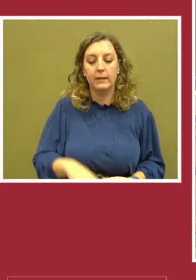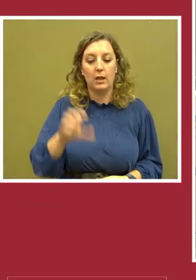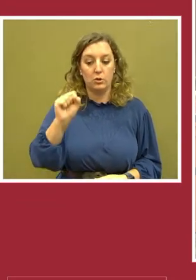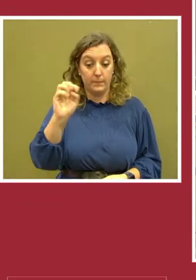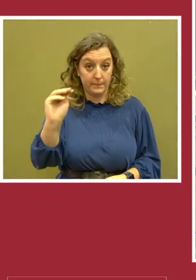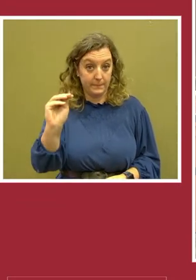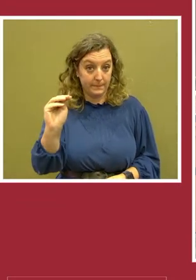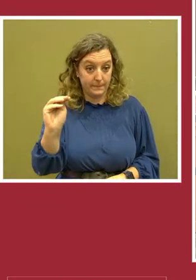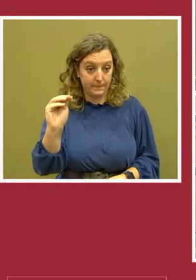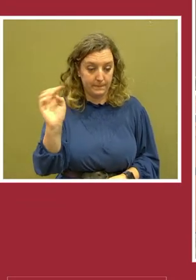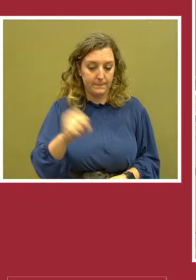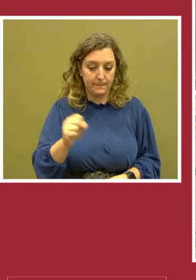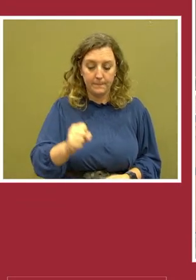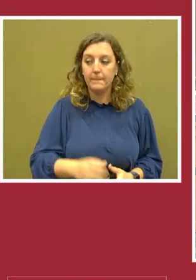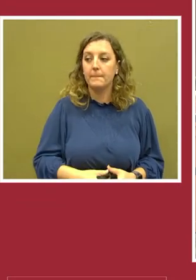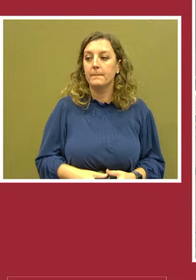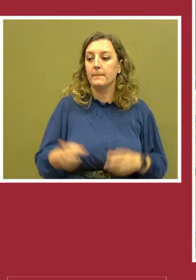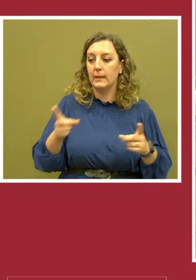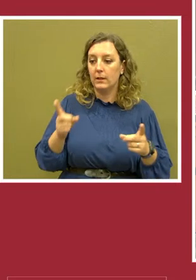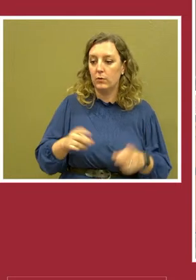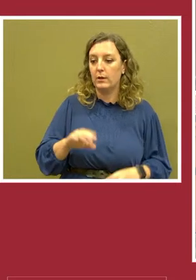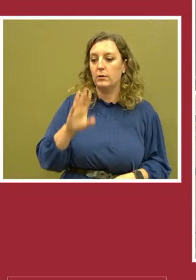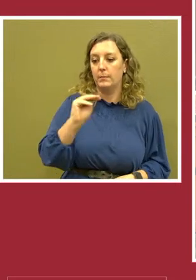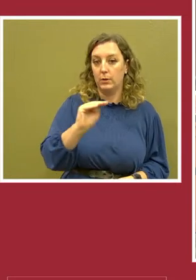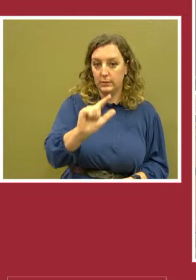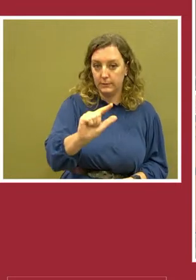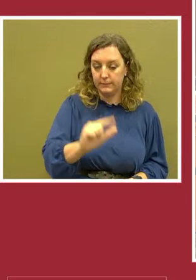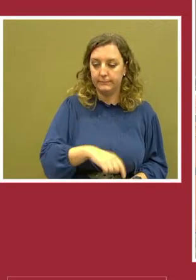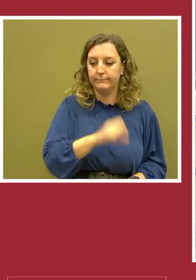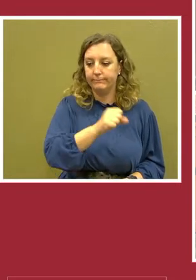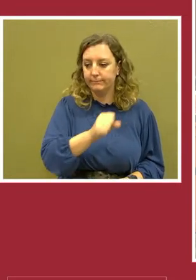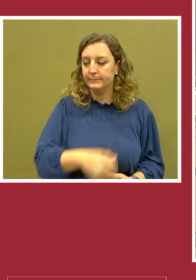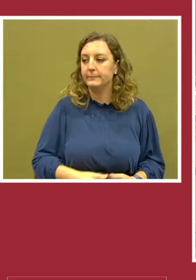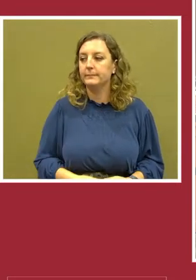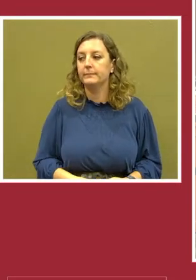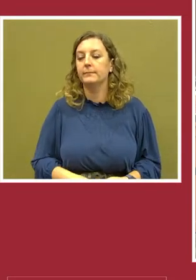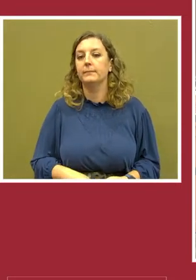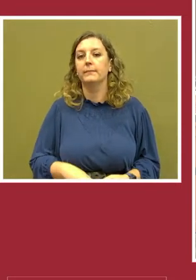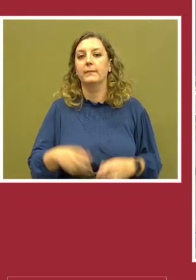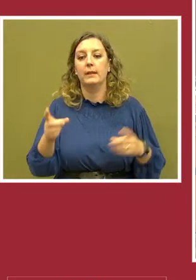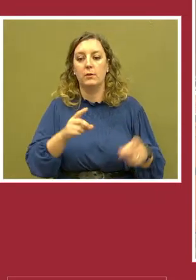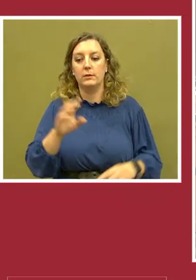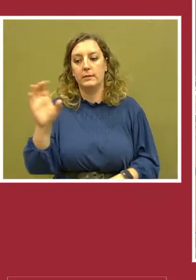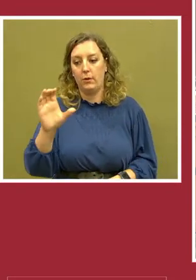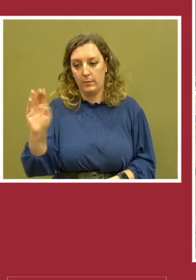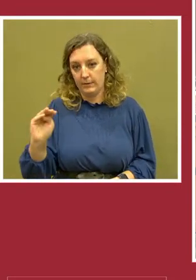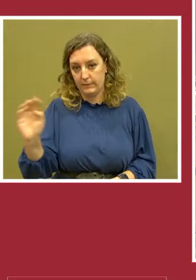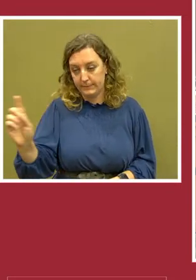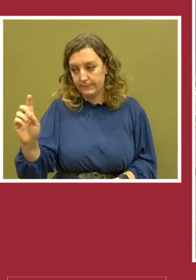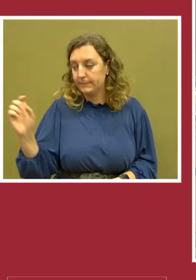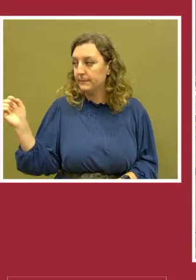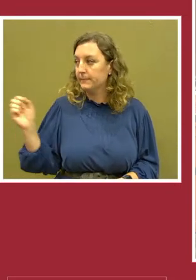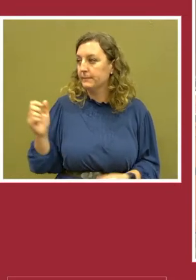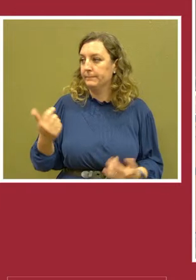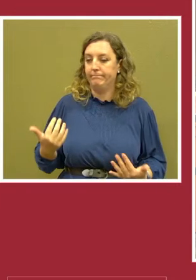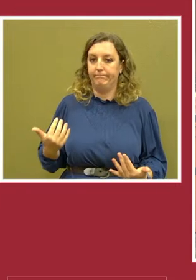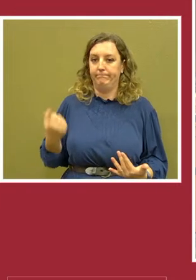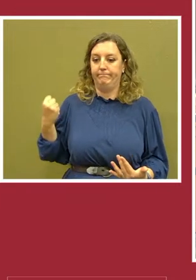Montgomery? Aye. Director LeGrand? Aye. Director McPherson Douglas?